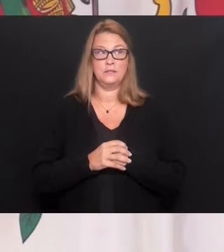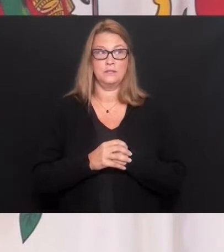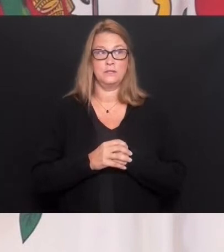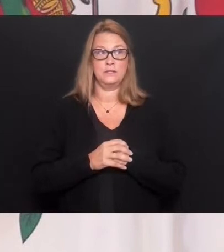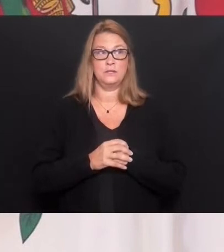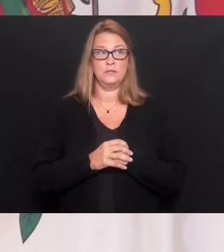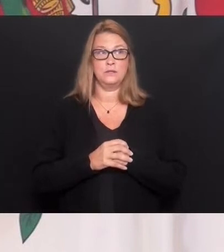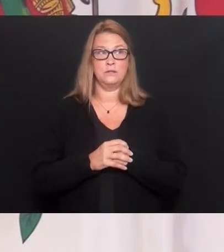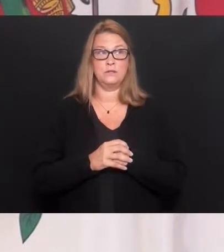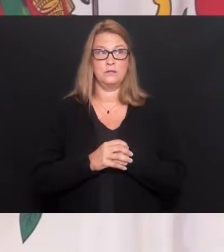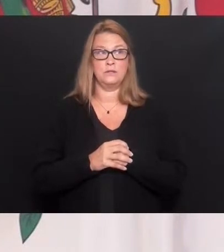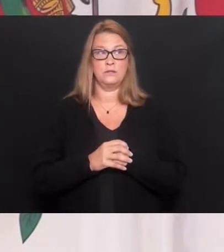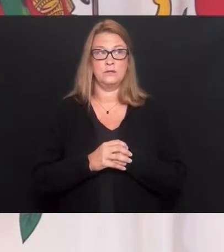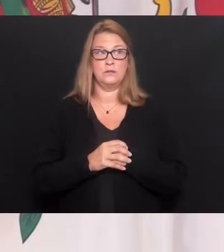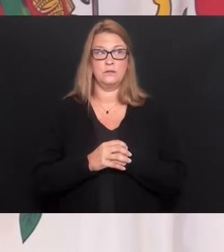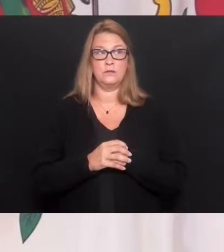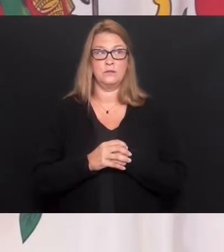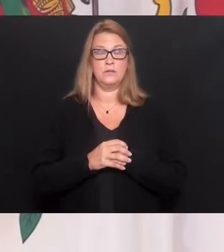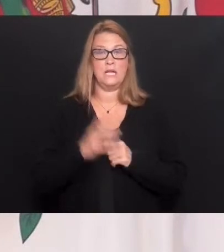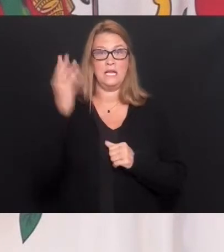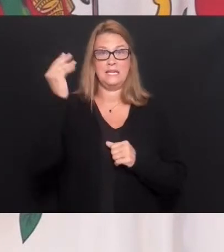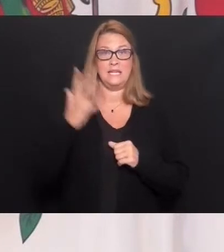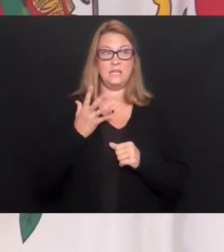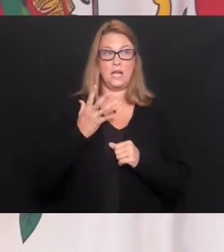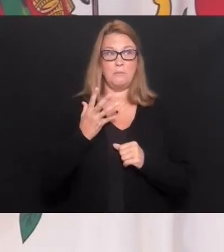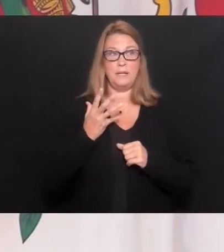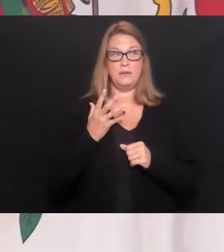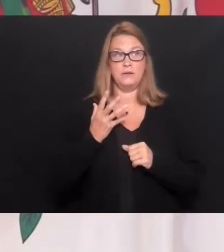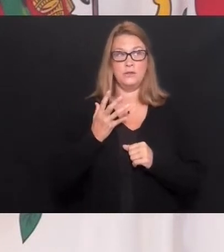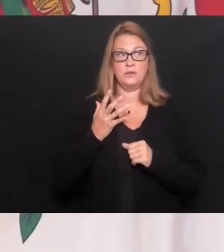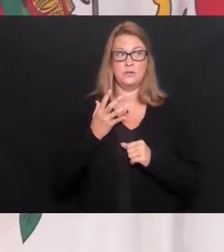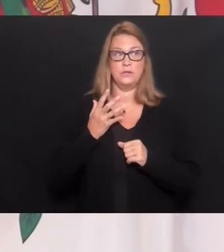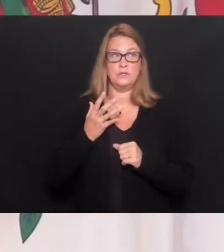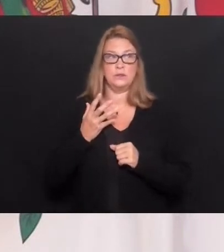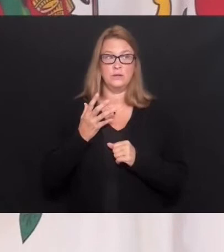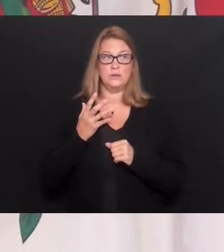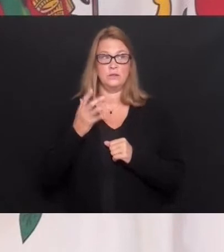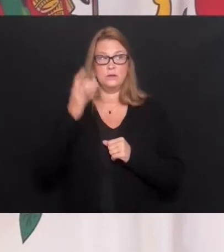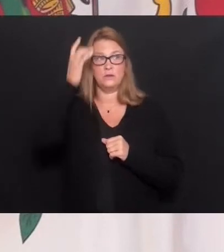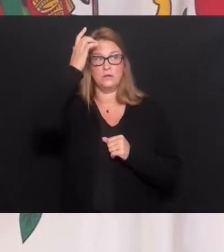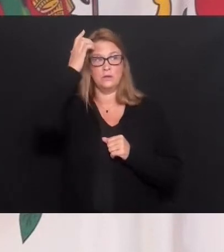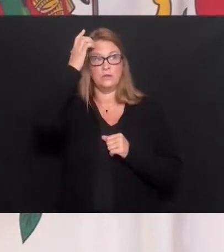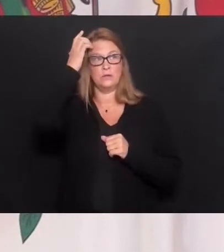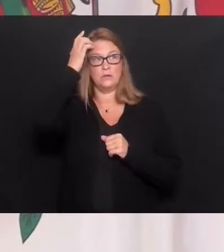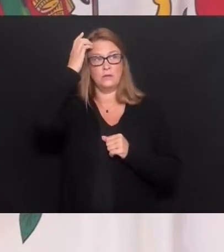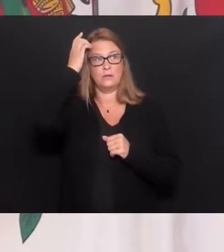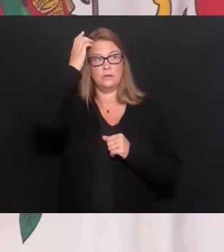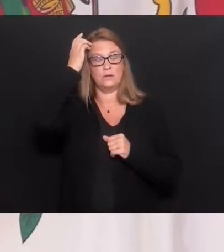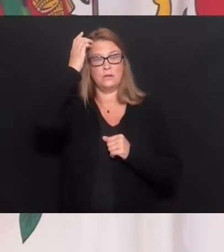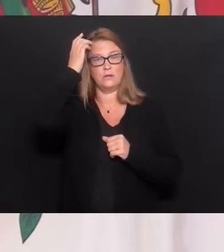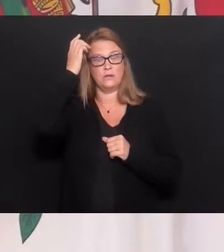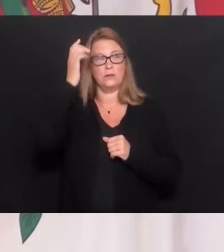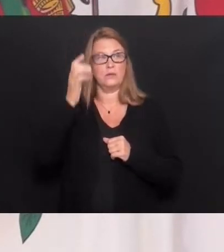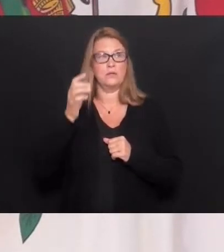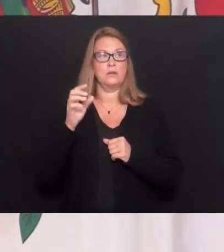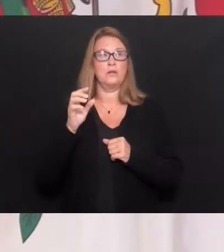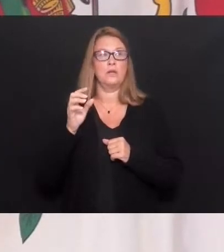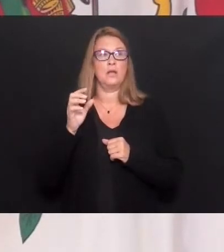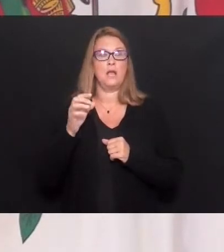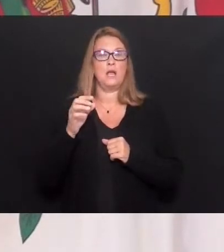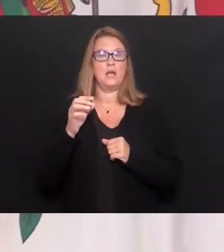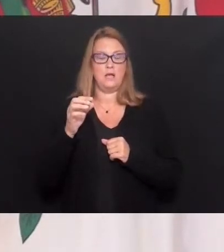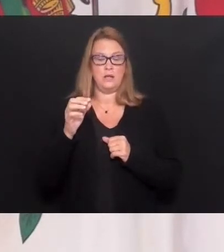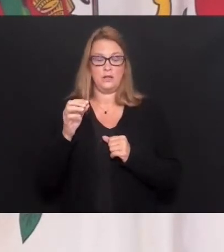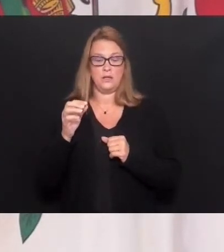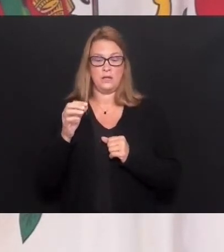okay, they're telling me we've got to revise our cases here in just 1 second, so I'm going to lay that aside. I'm going to tell you, I'm going to go